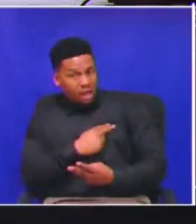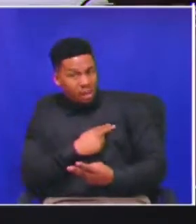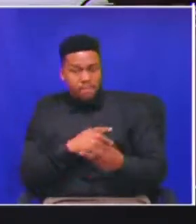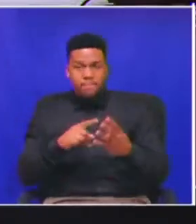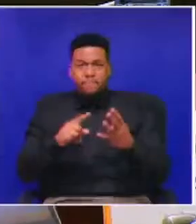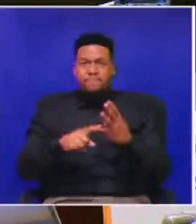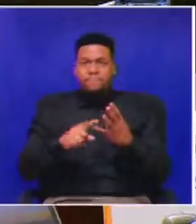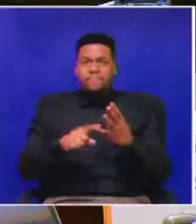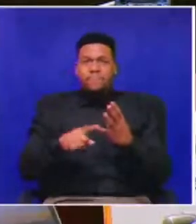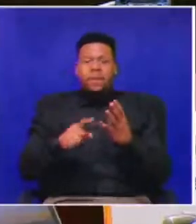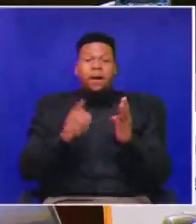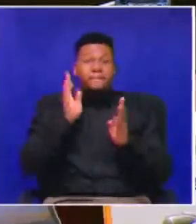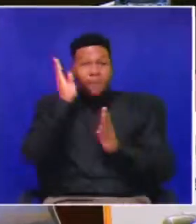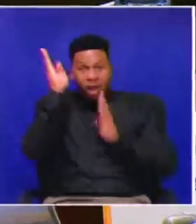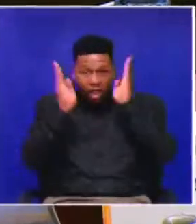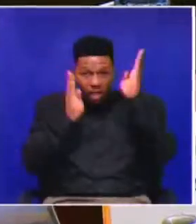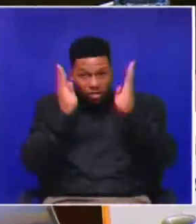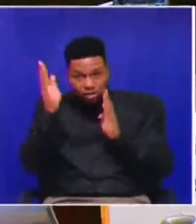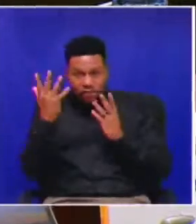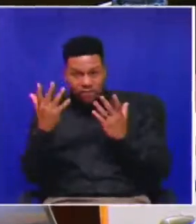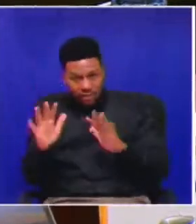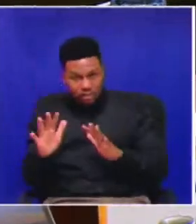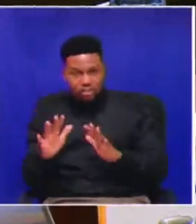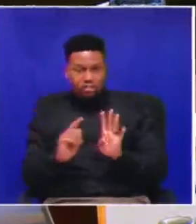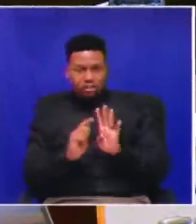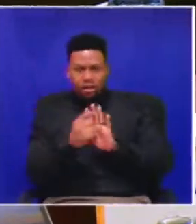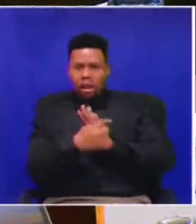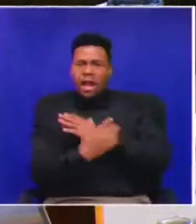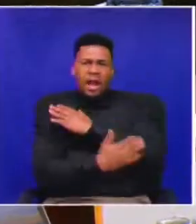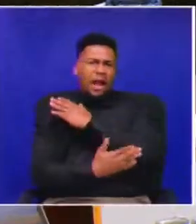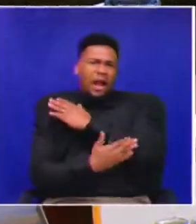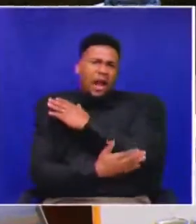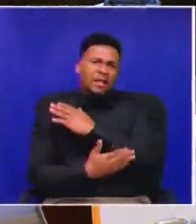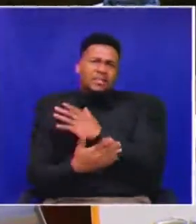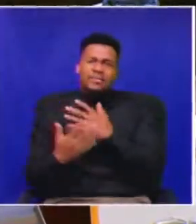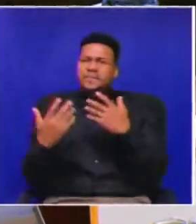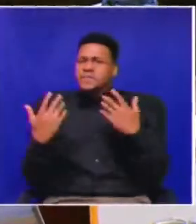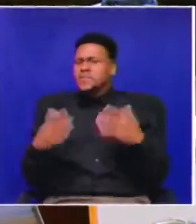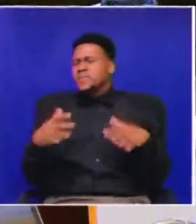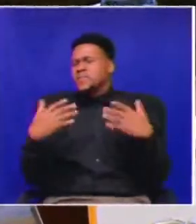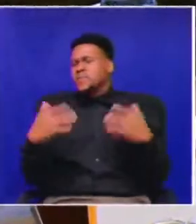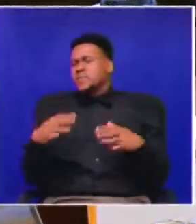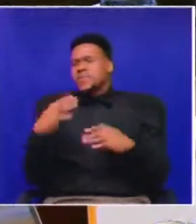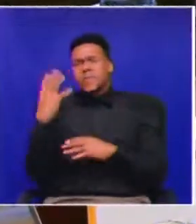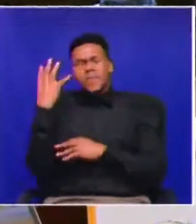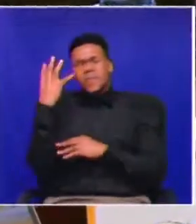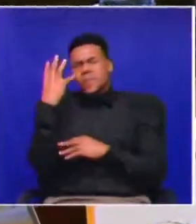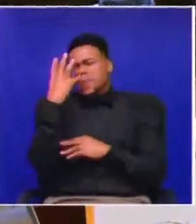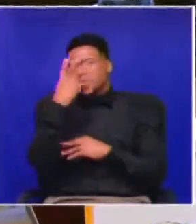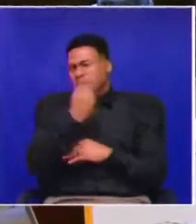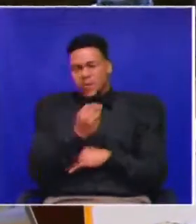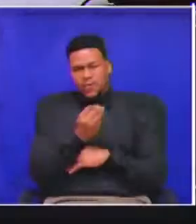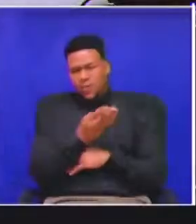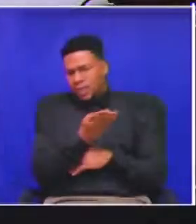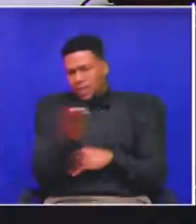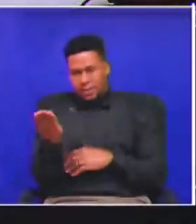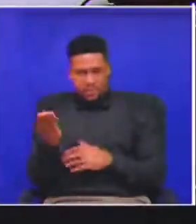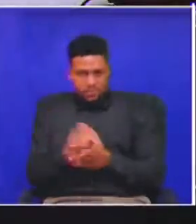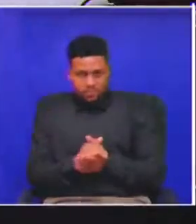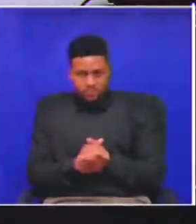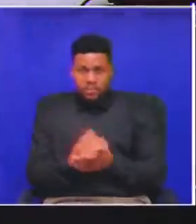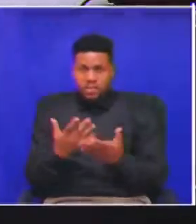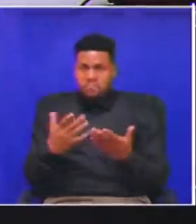Kuala Lumpur. They all looked flawless, clean. I went to the G20 also in New